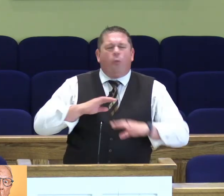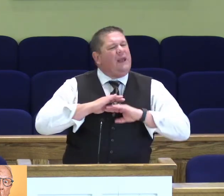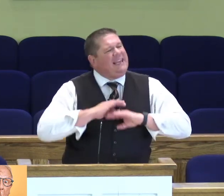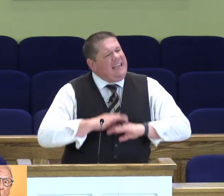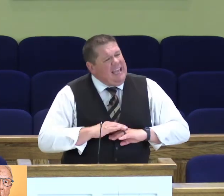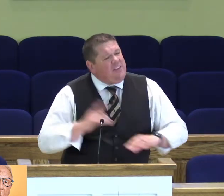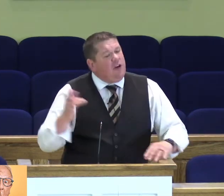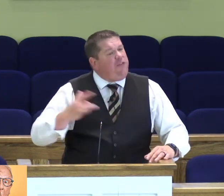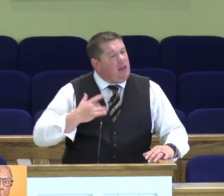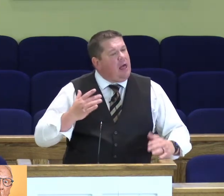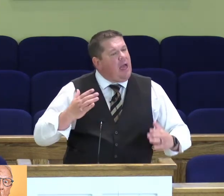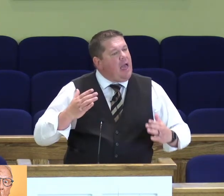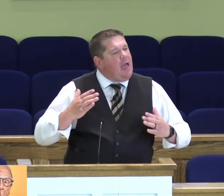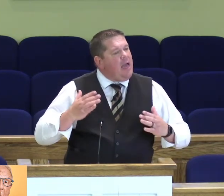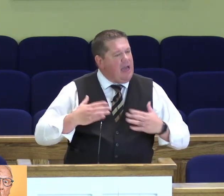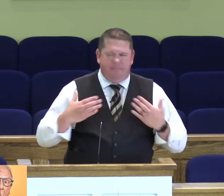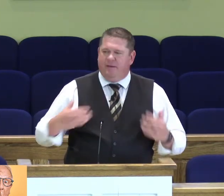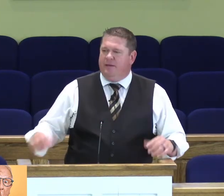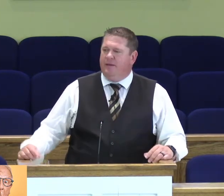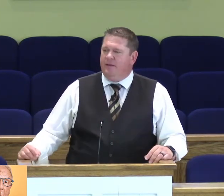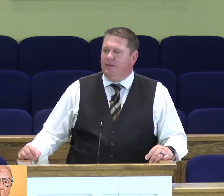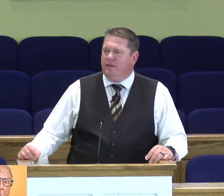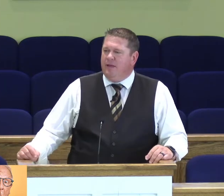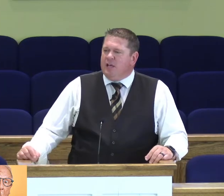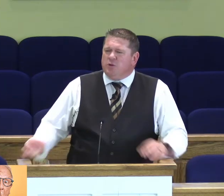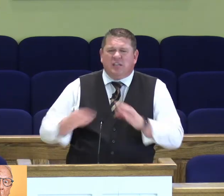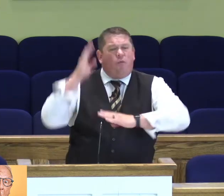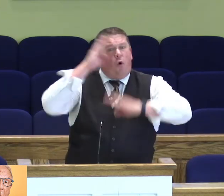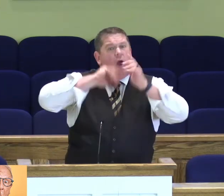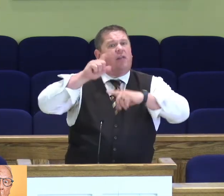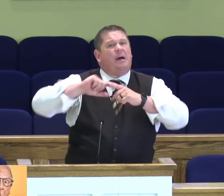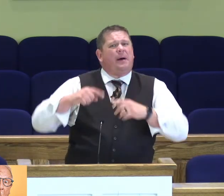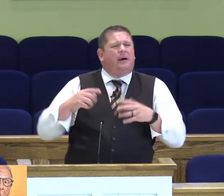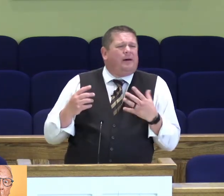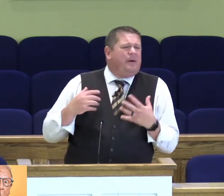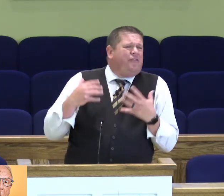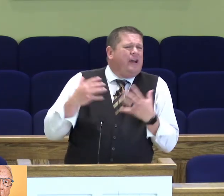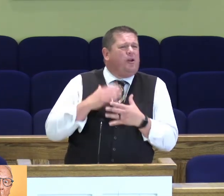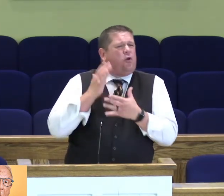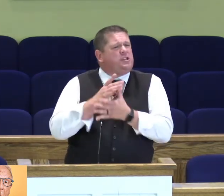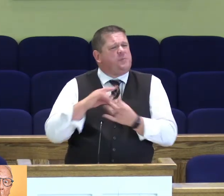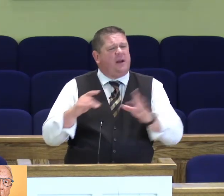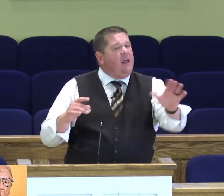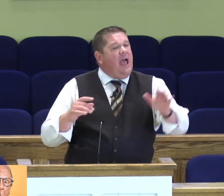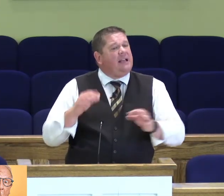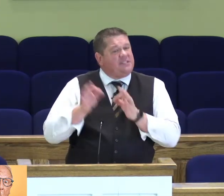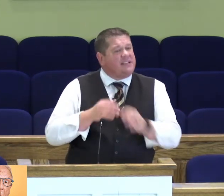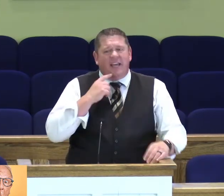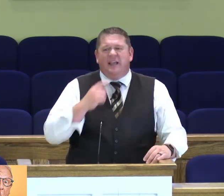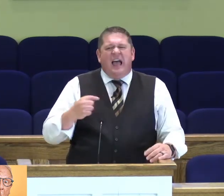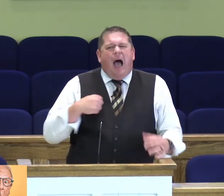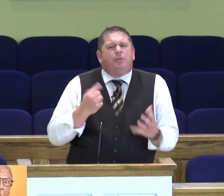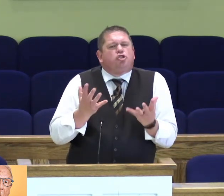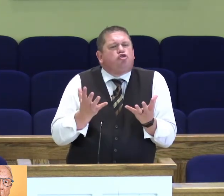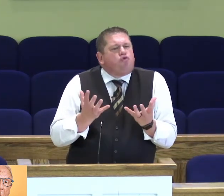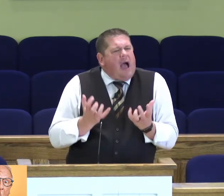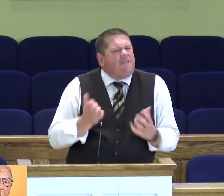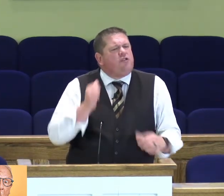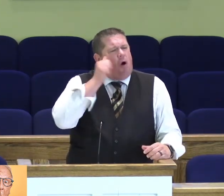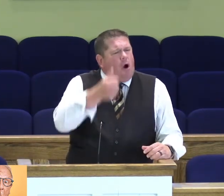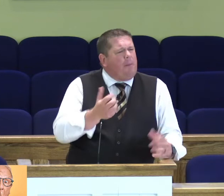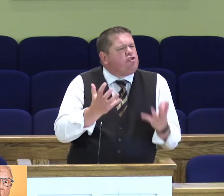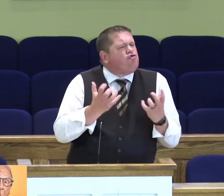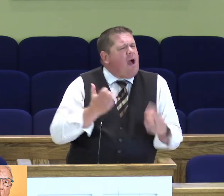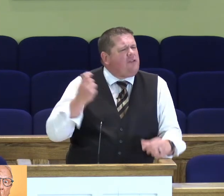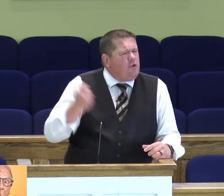feel relieved. He'll feel happy. So instead of worrying all the time about, oh, I'm afraid I'm going to quench the spirit, hey, instead say, I'm going to